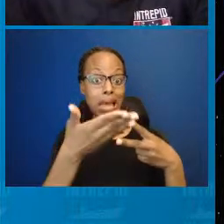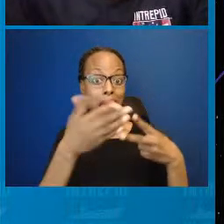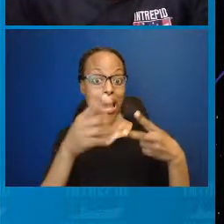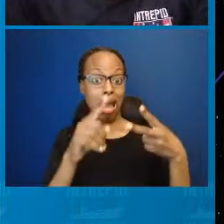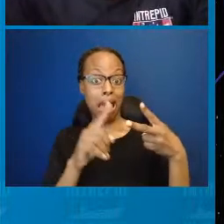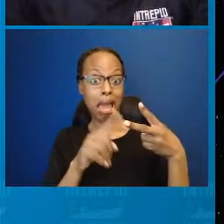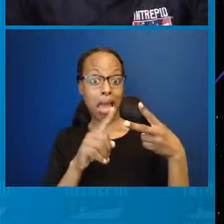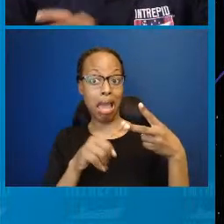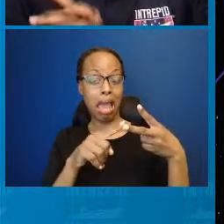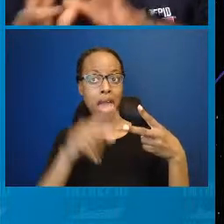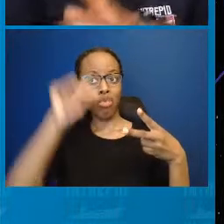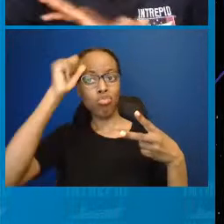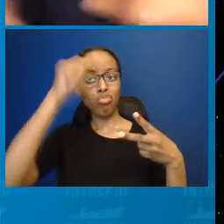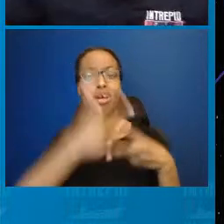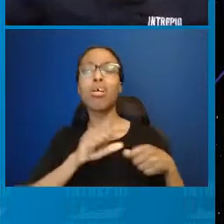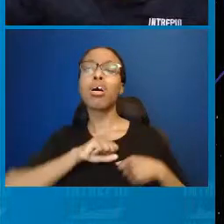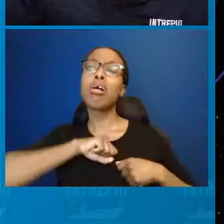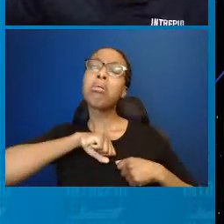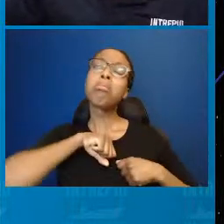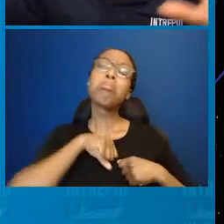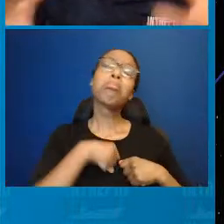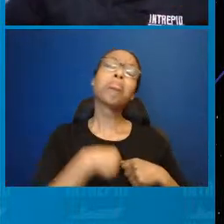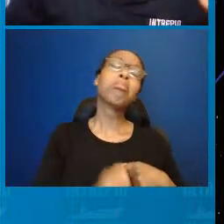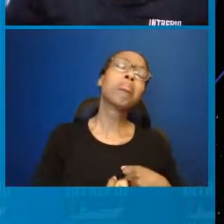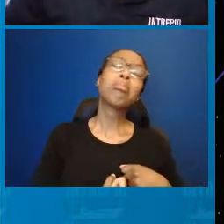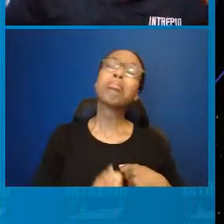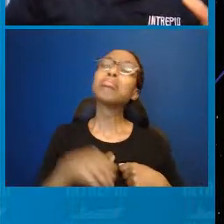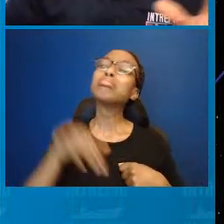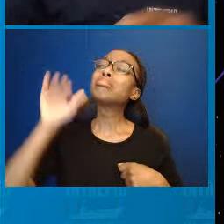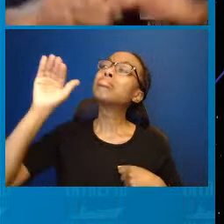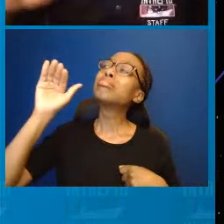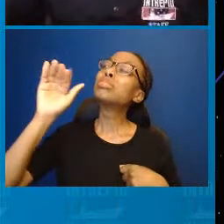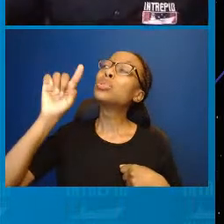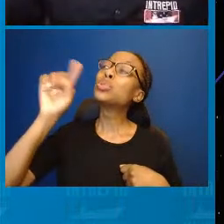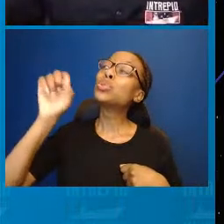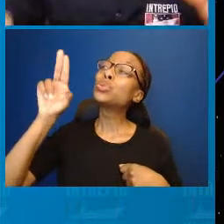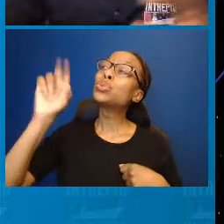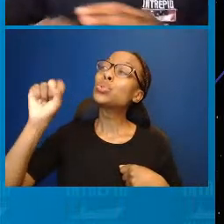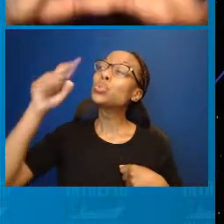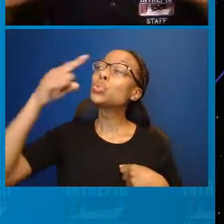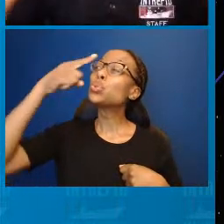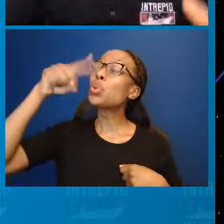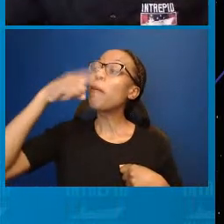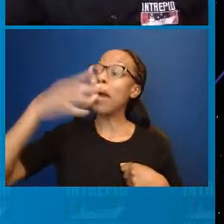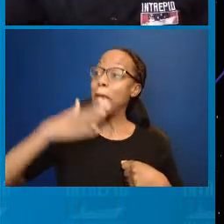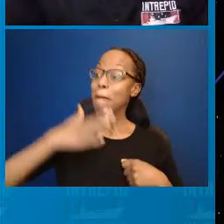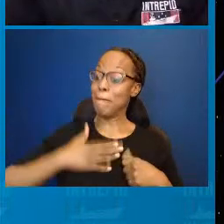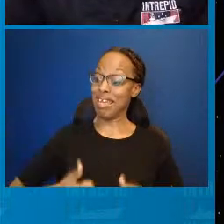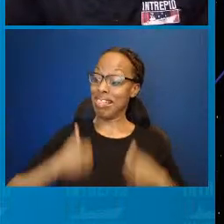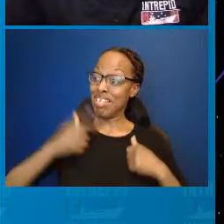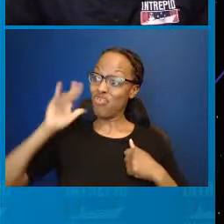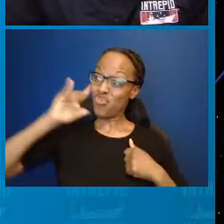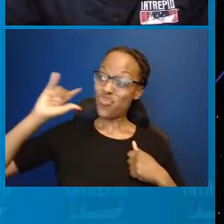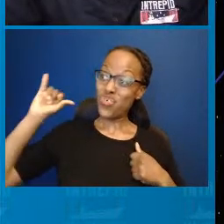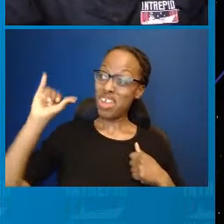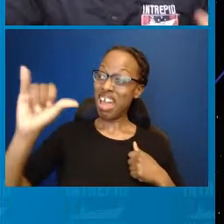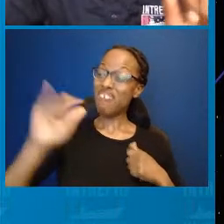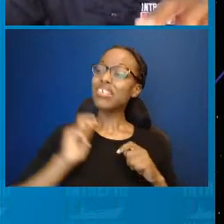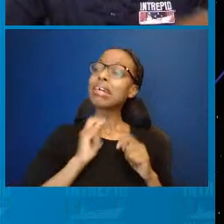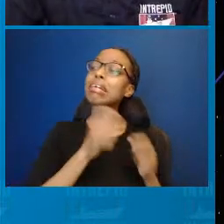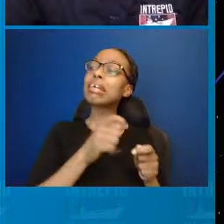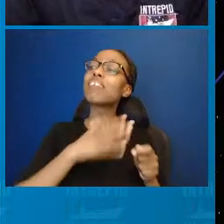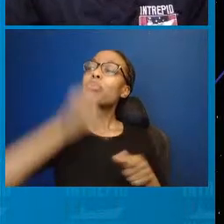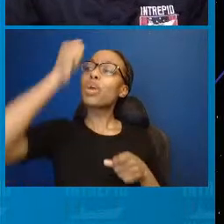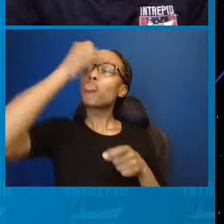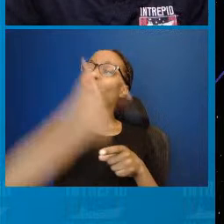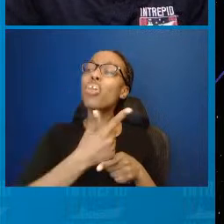of forever, which I have no idea what that means. But anyway, eventually they both passed on, and Zeus was